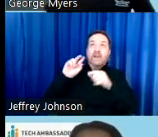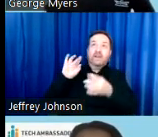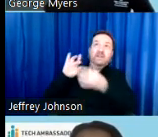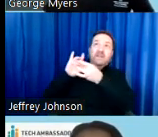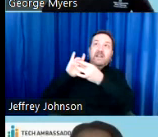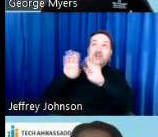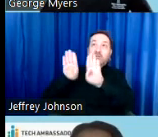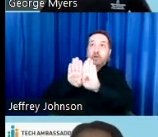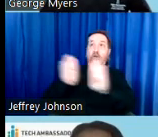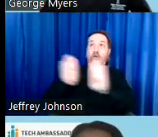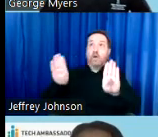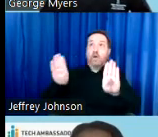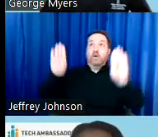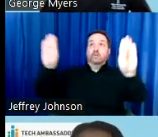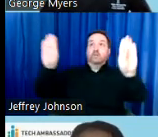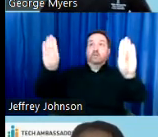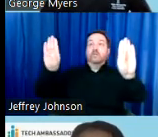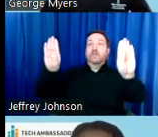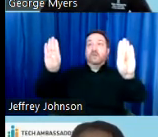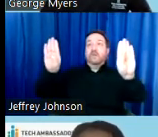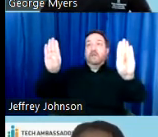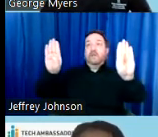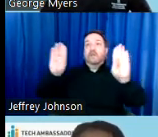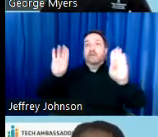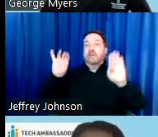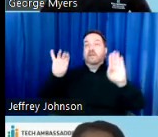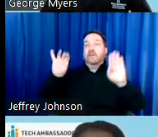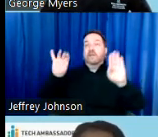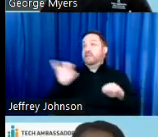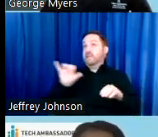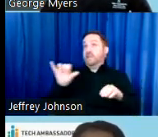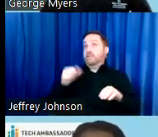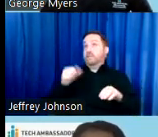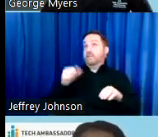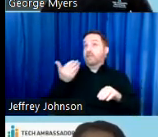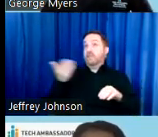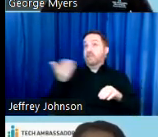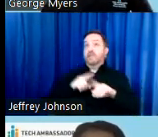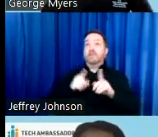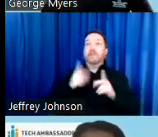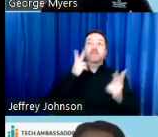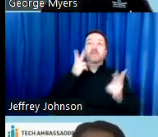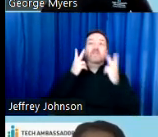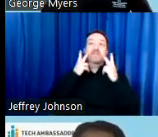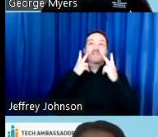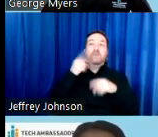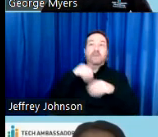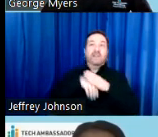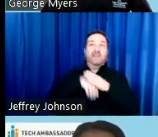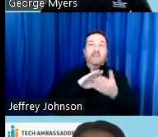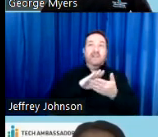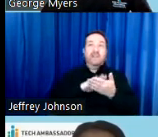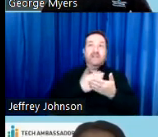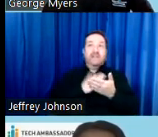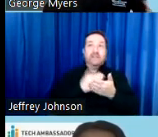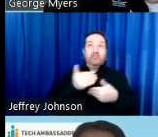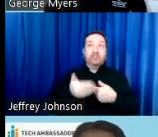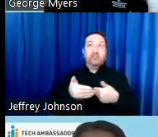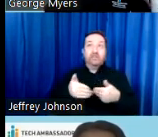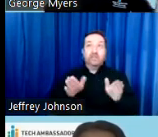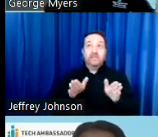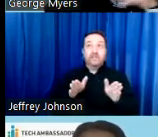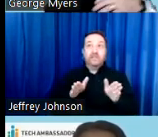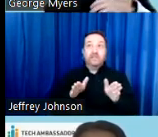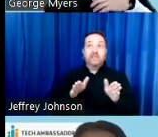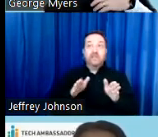So it'll do all the same things that the other one would, but you could see somebody maybe in a kitchen or somewhere else actually being